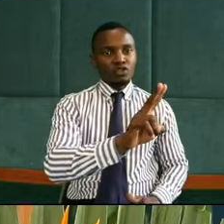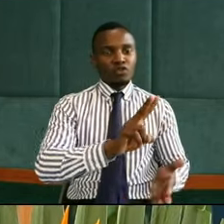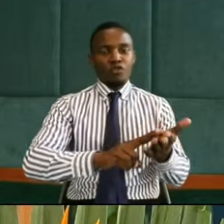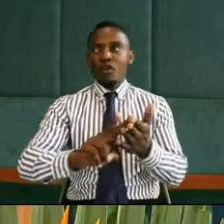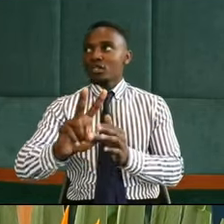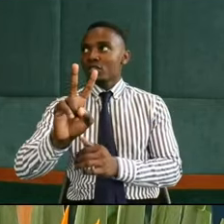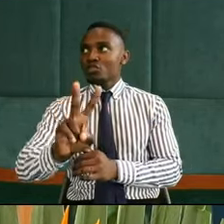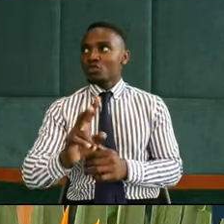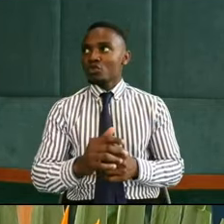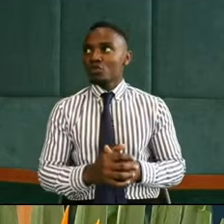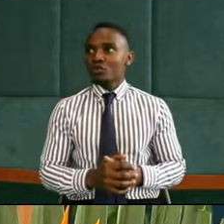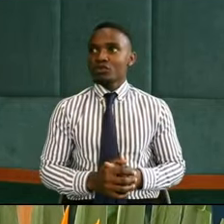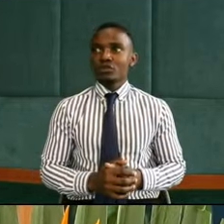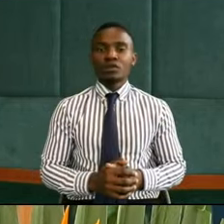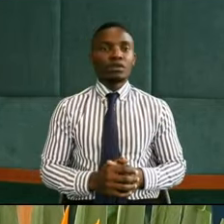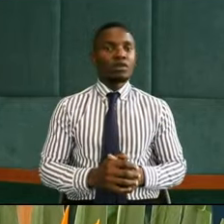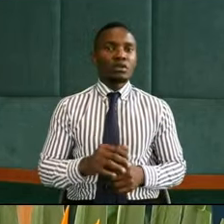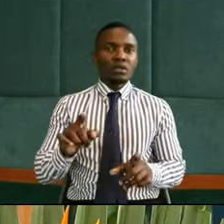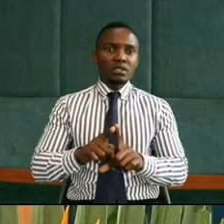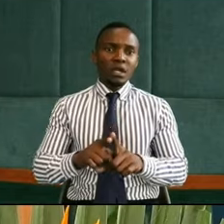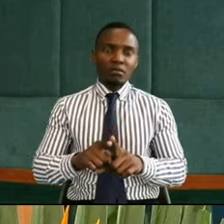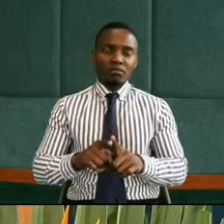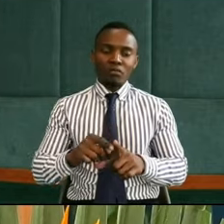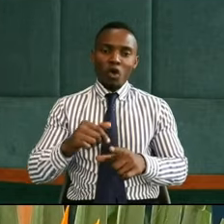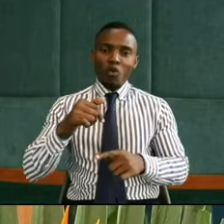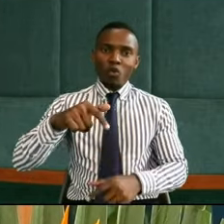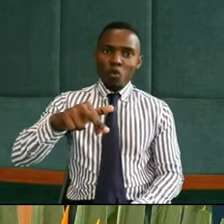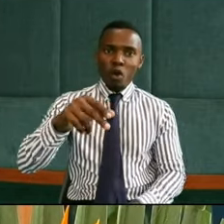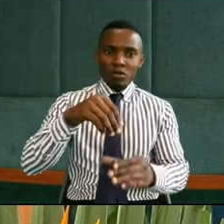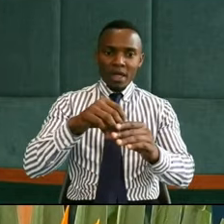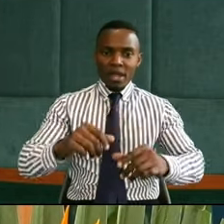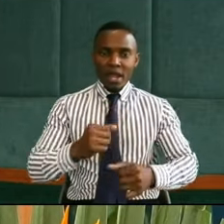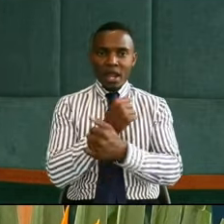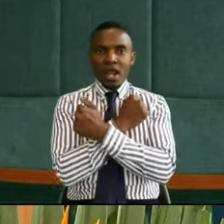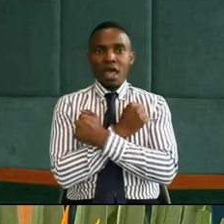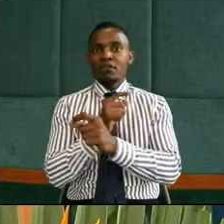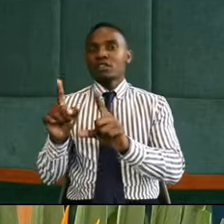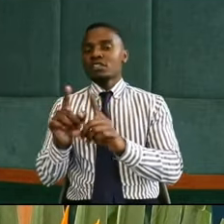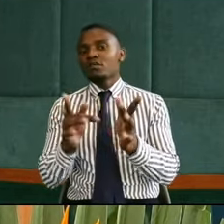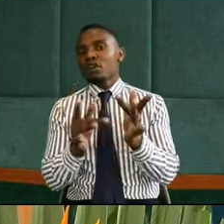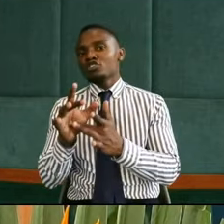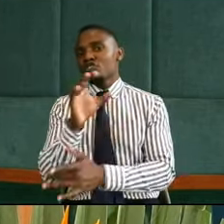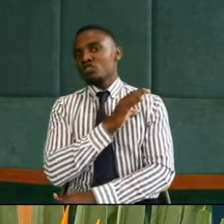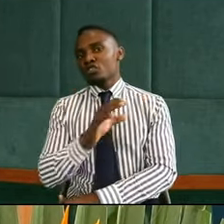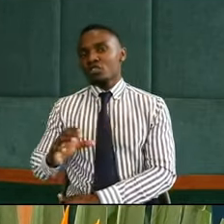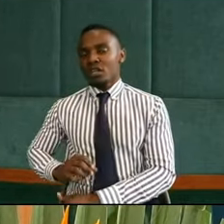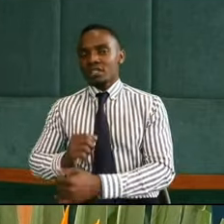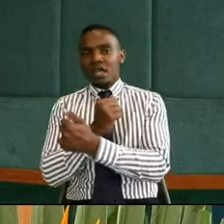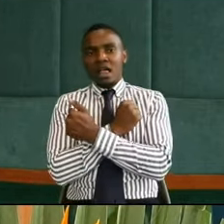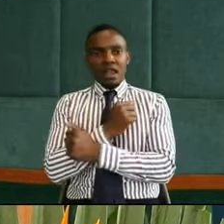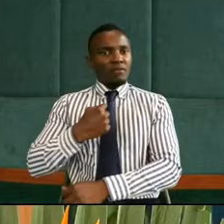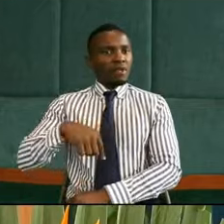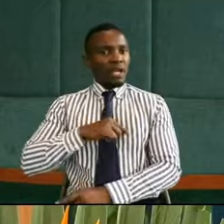love, as Christ also loved us, and had given himself for us an